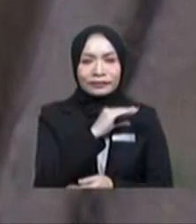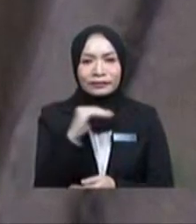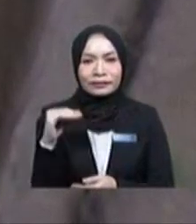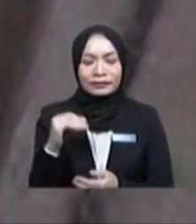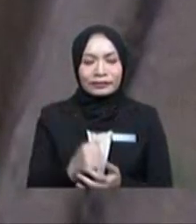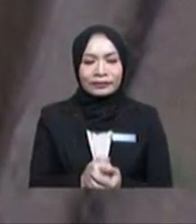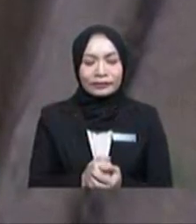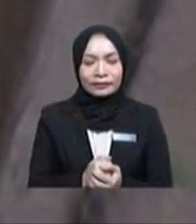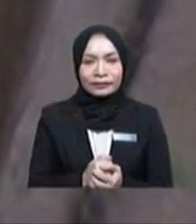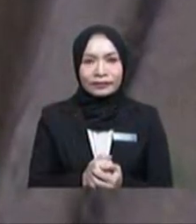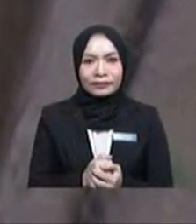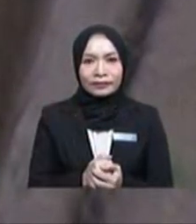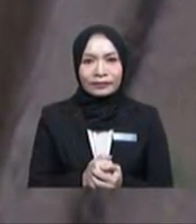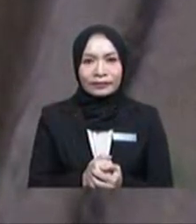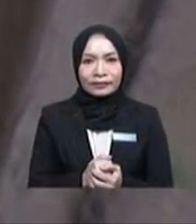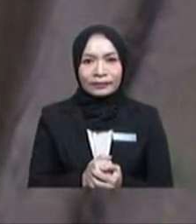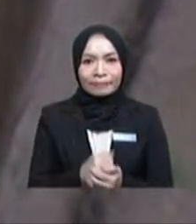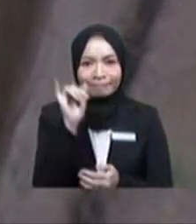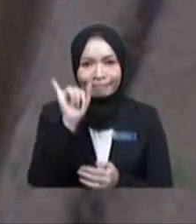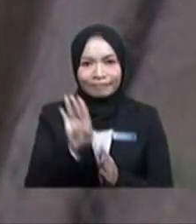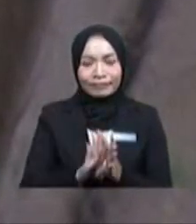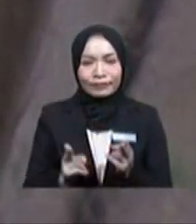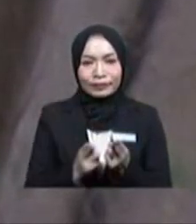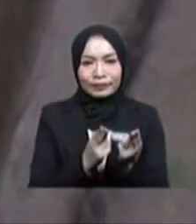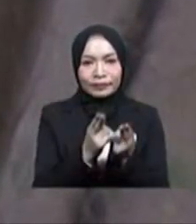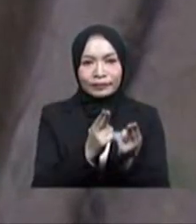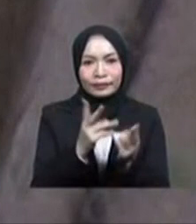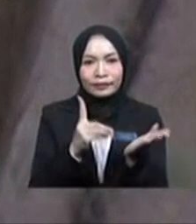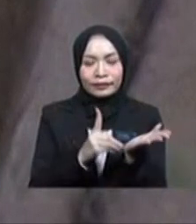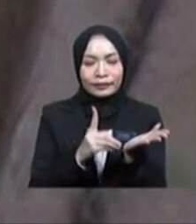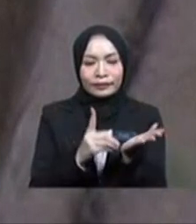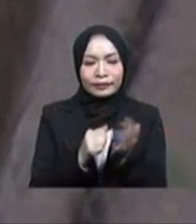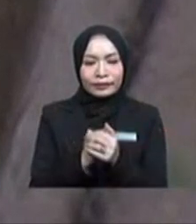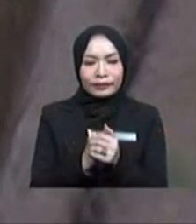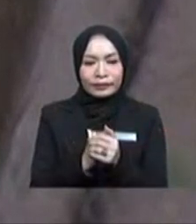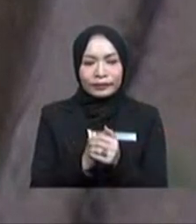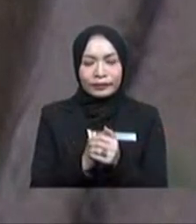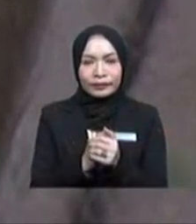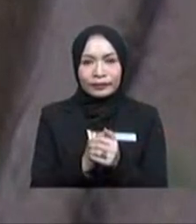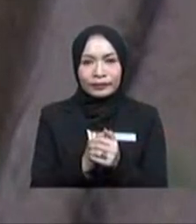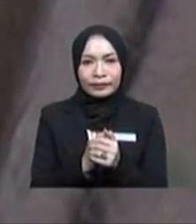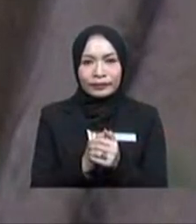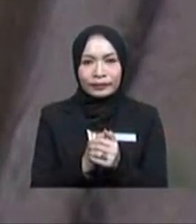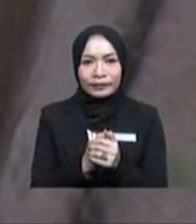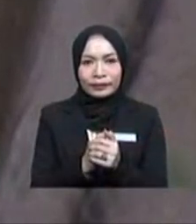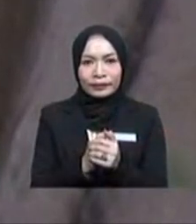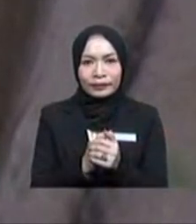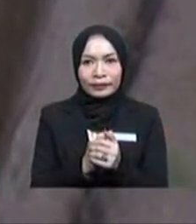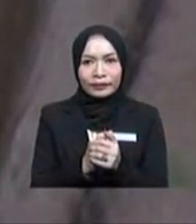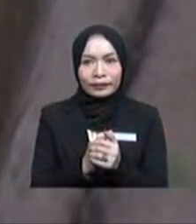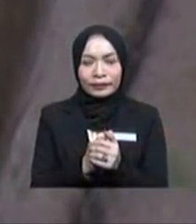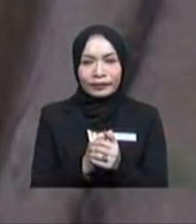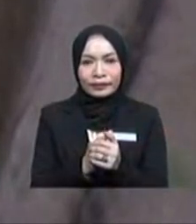Education Malaysia. Yang Berusaha Dr. Norisah binti Suhaili, Deputy Director General of